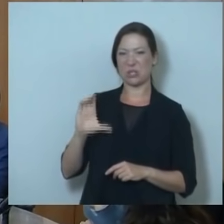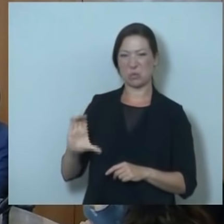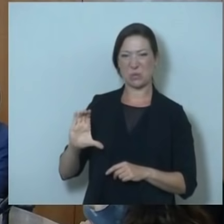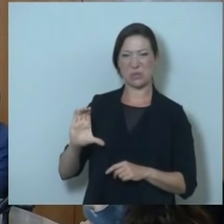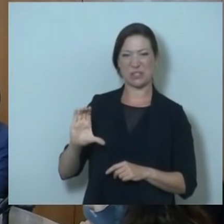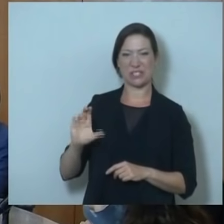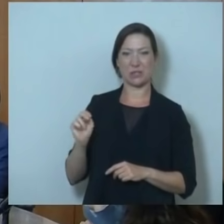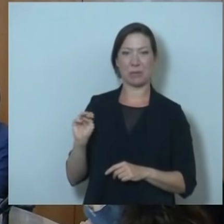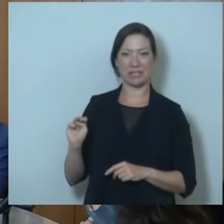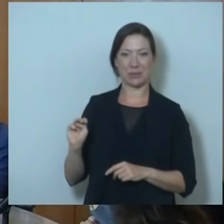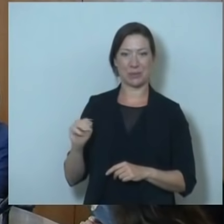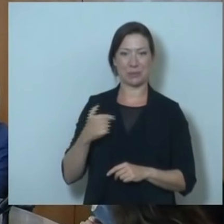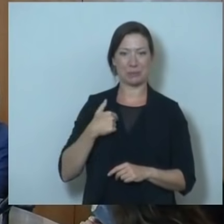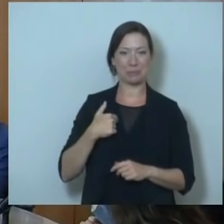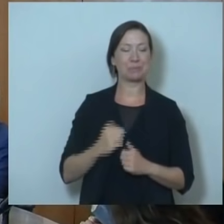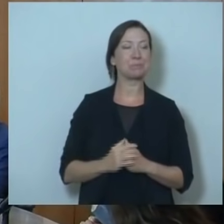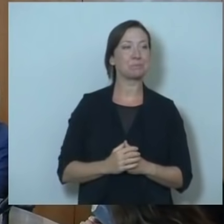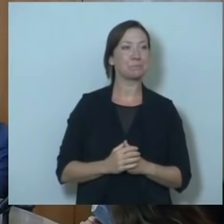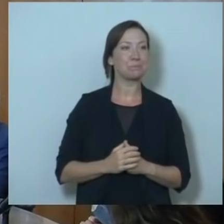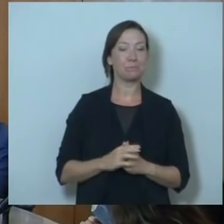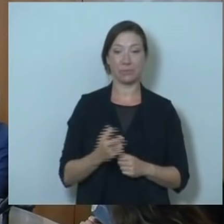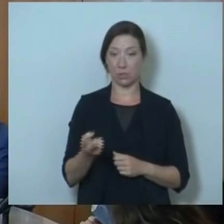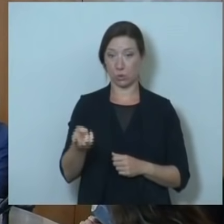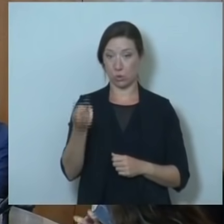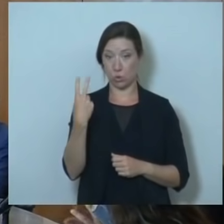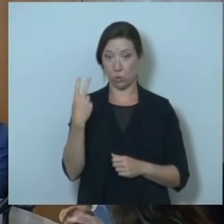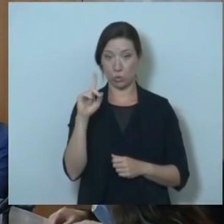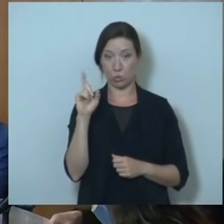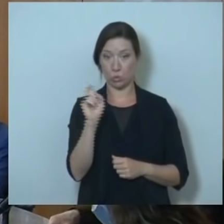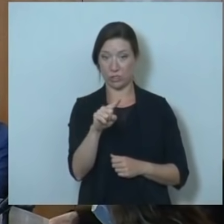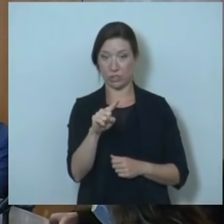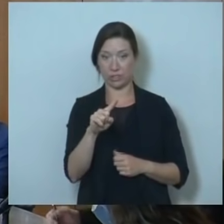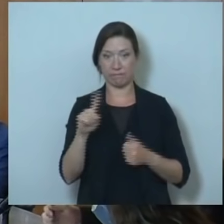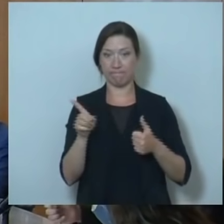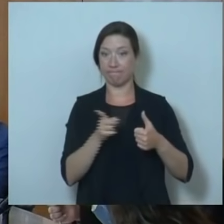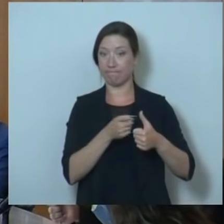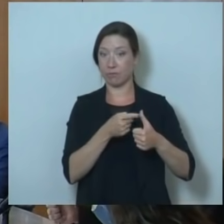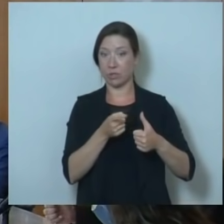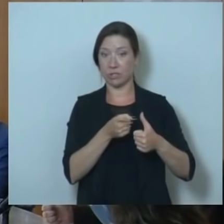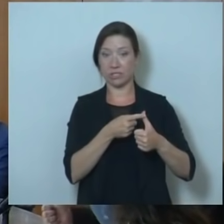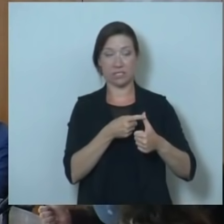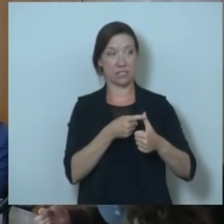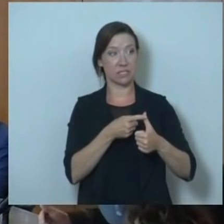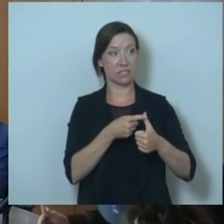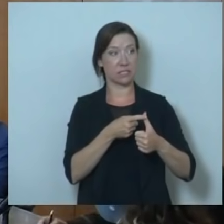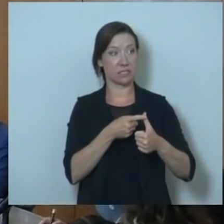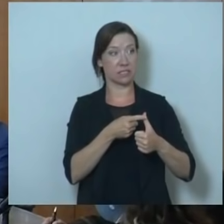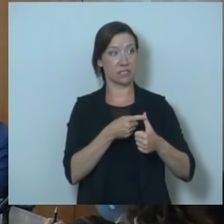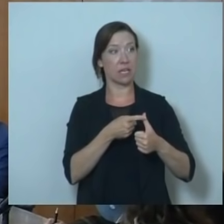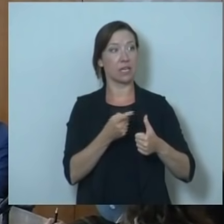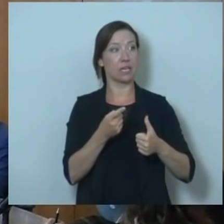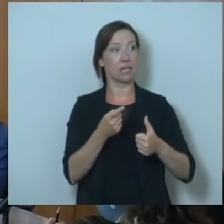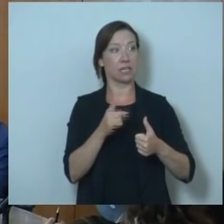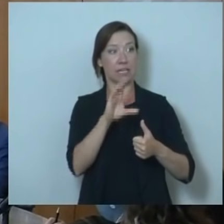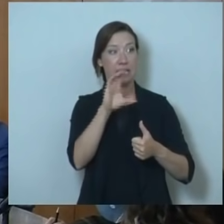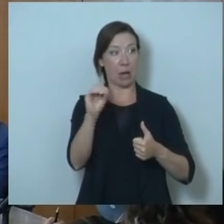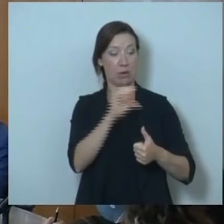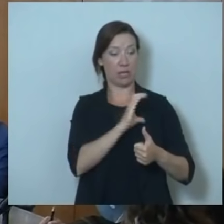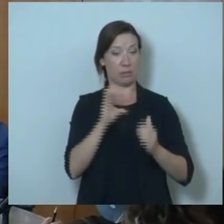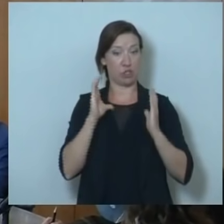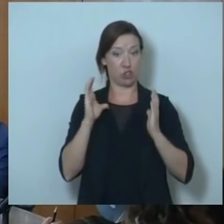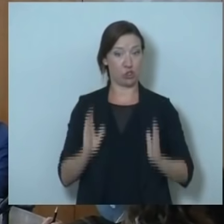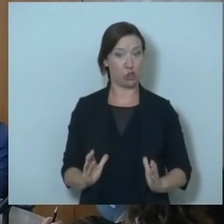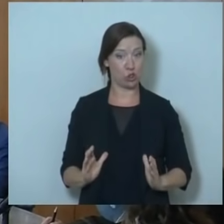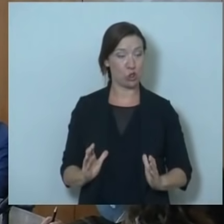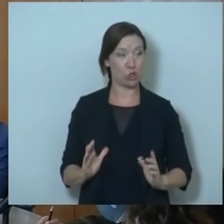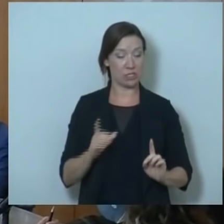2 questions for you. The first question I have is, Doñana County Commissioners approved a resolution last week